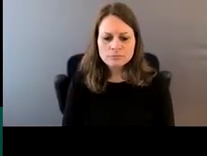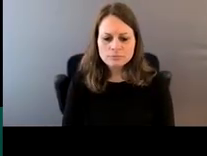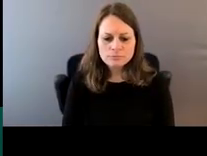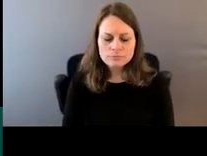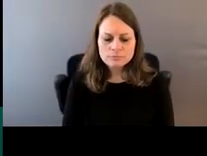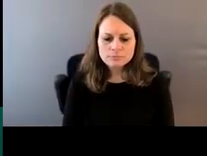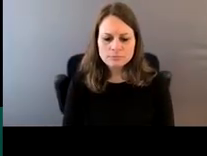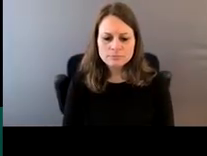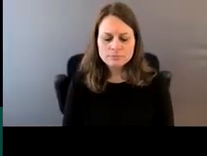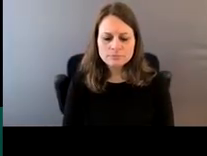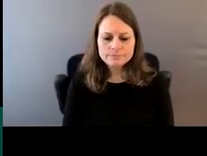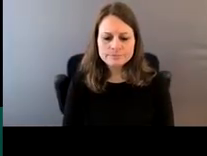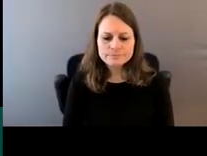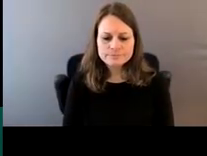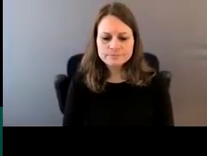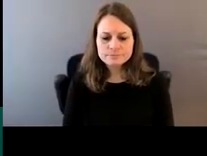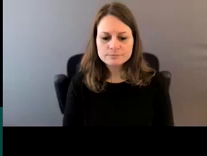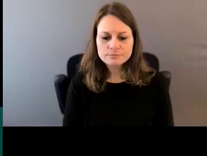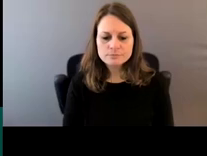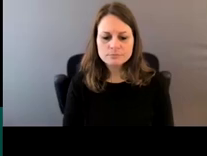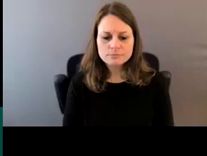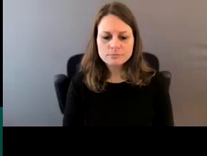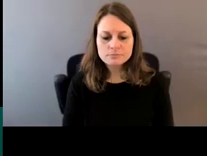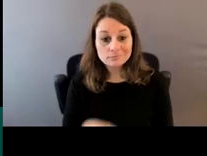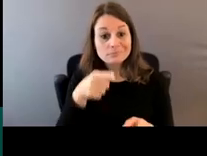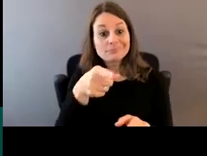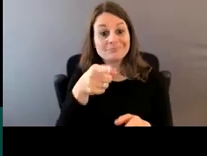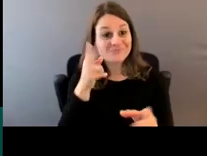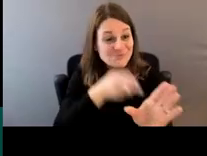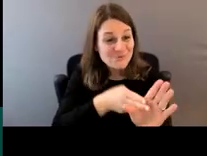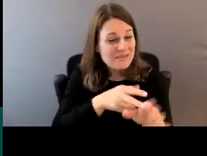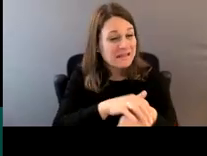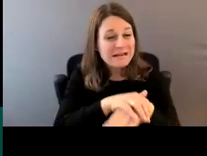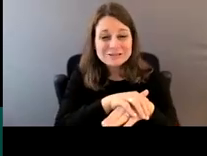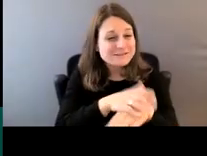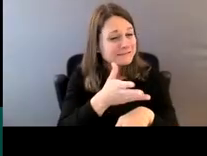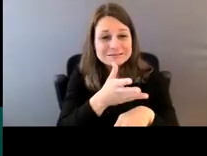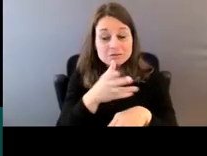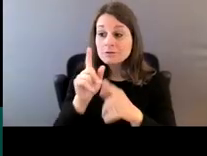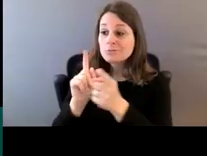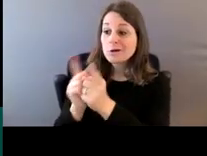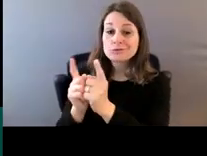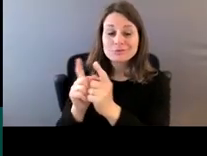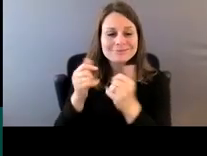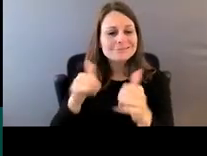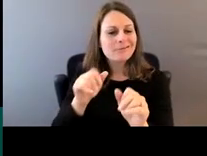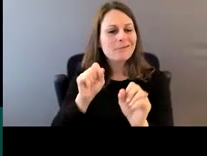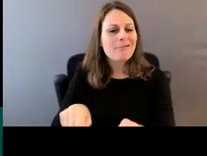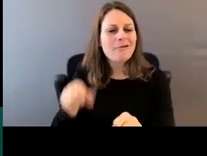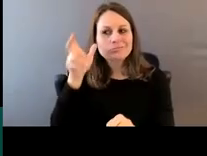participar en el webinar hoy. Y voy a pasar de nuevo para Sharon. Okay, thank you,